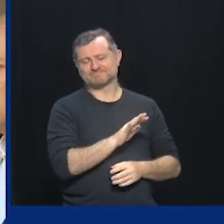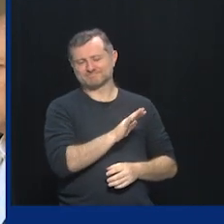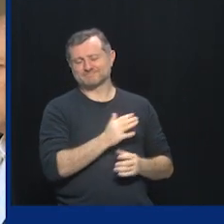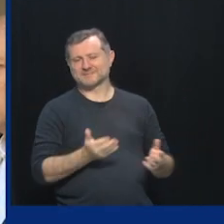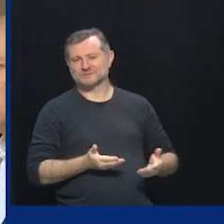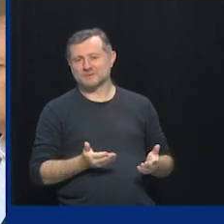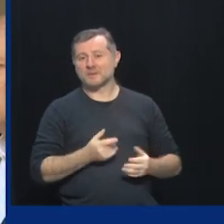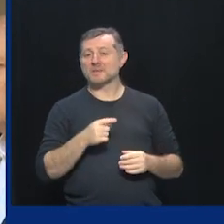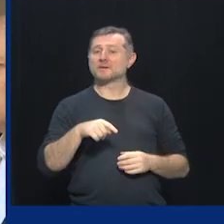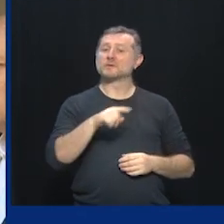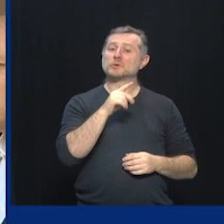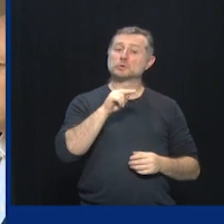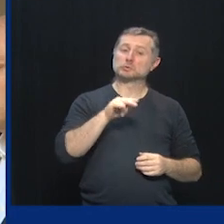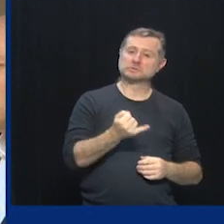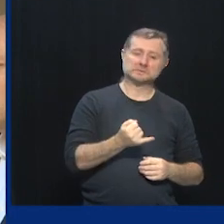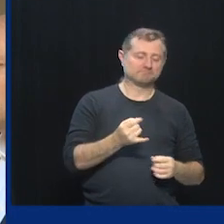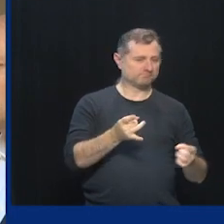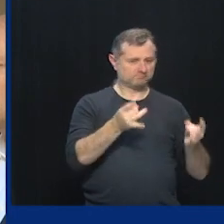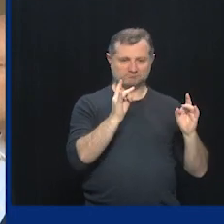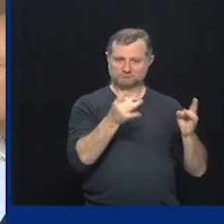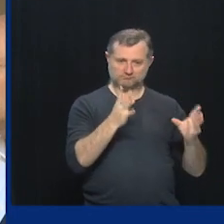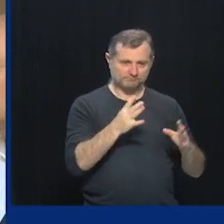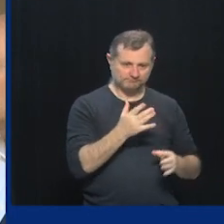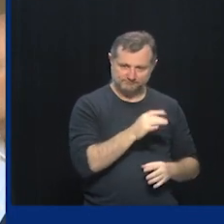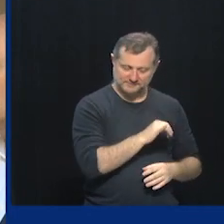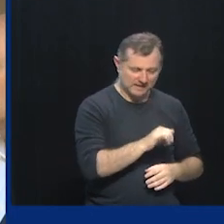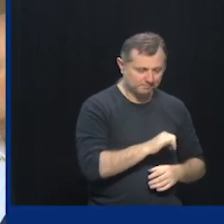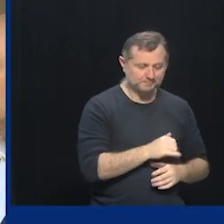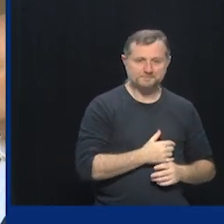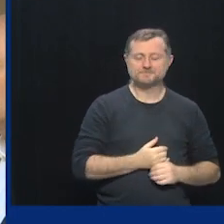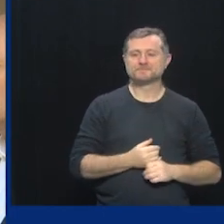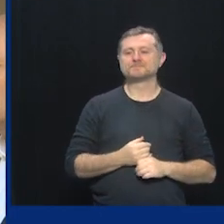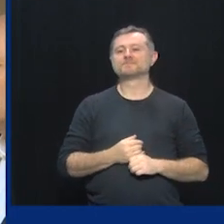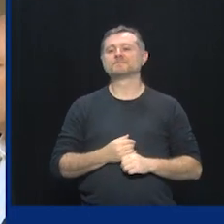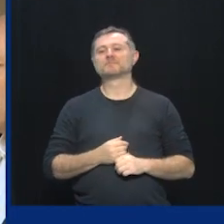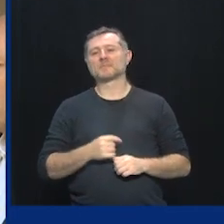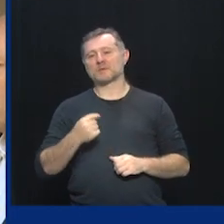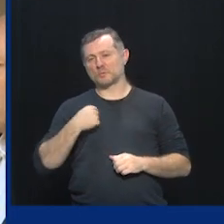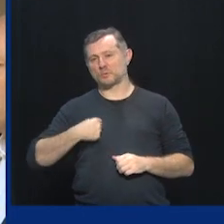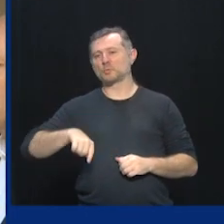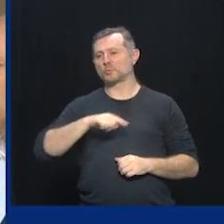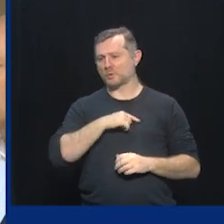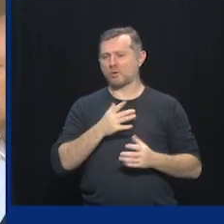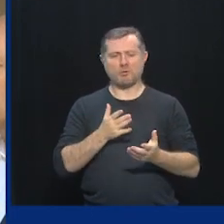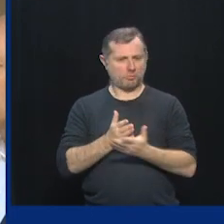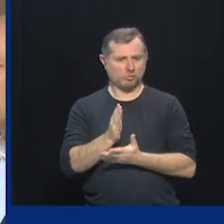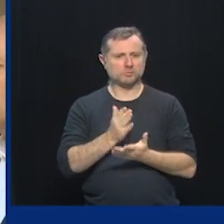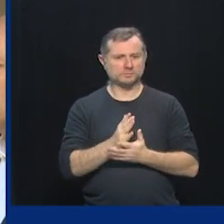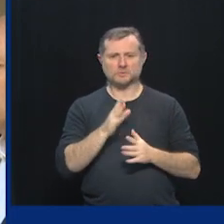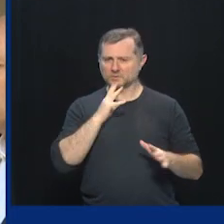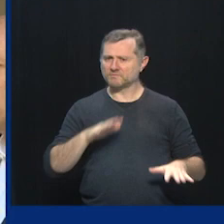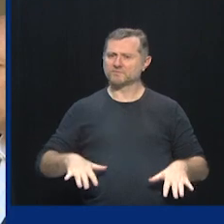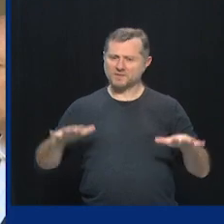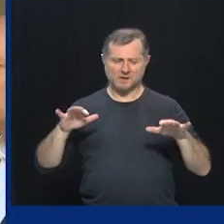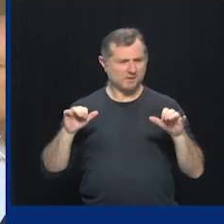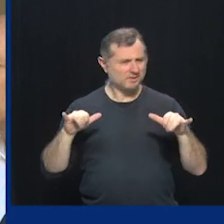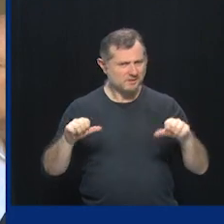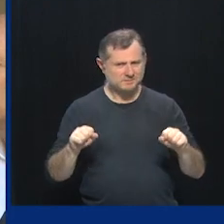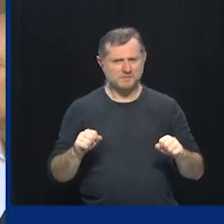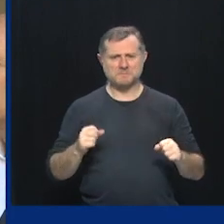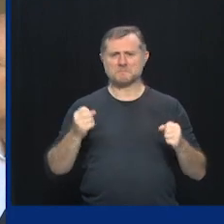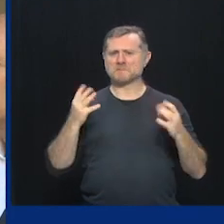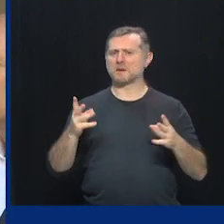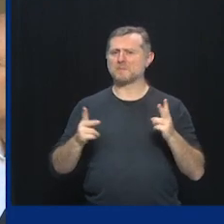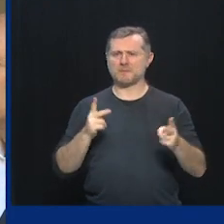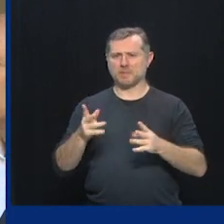terrible devastation. Relatively speaking, we got out okay. Yes, we had flooding. Yes, we had abandoned cars. We